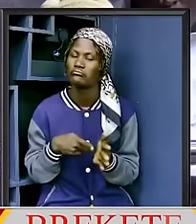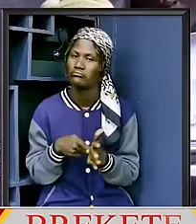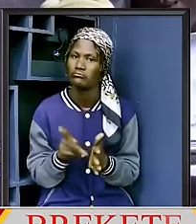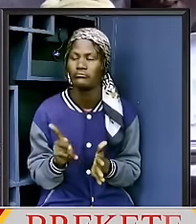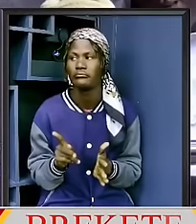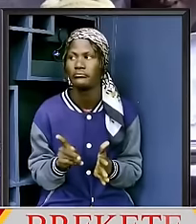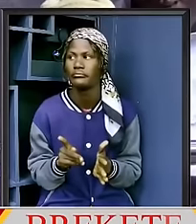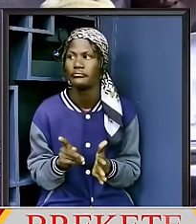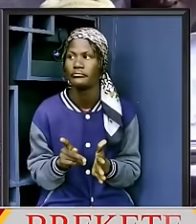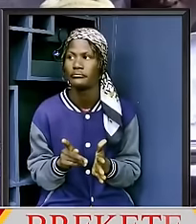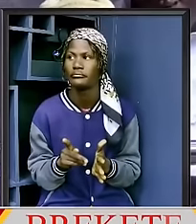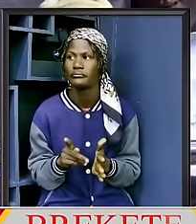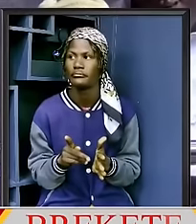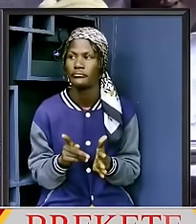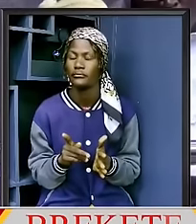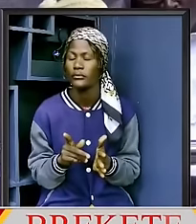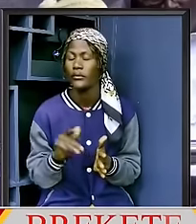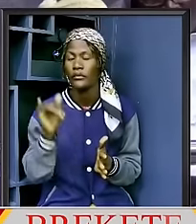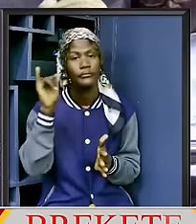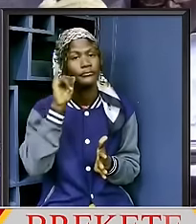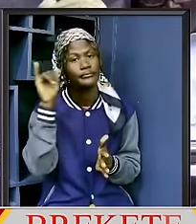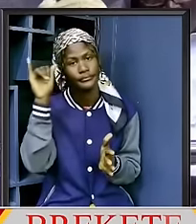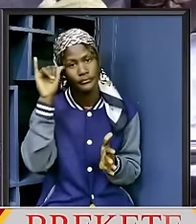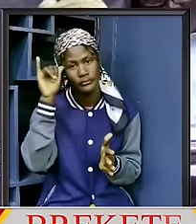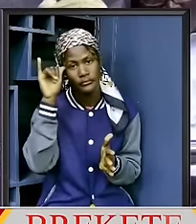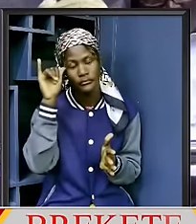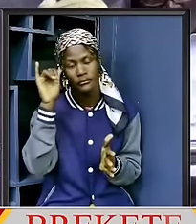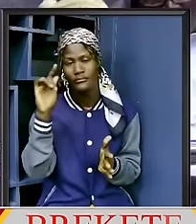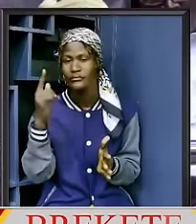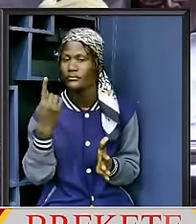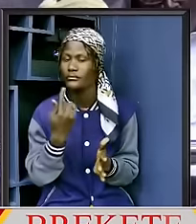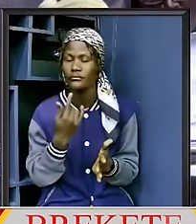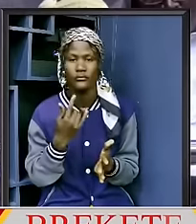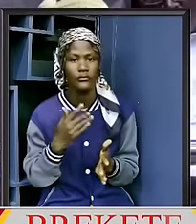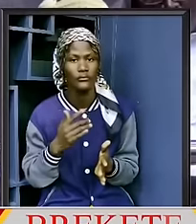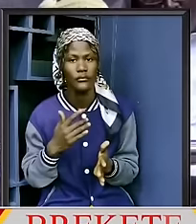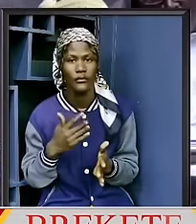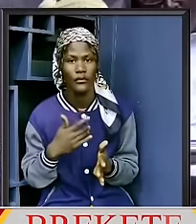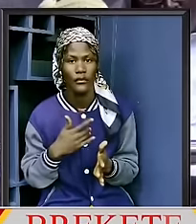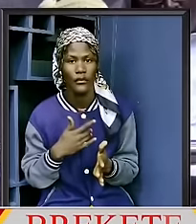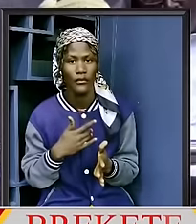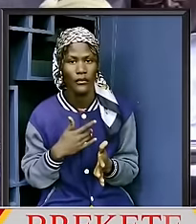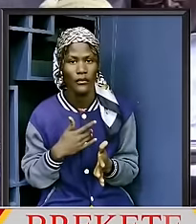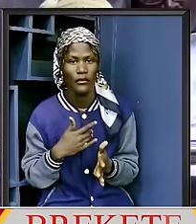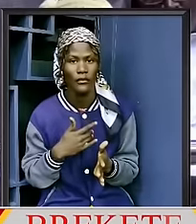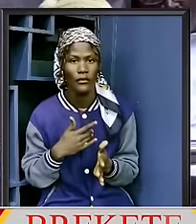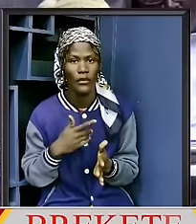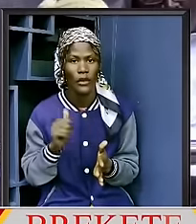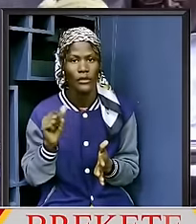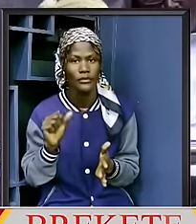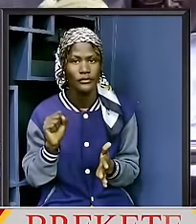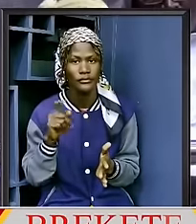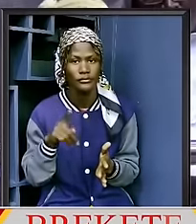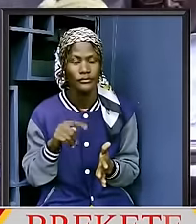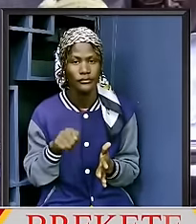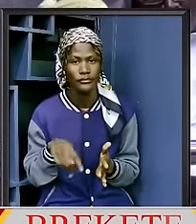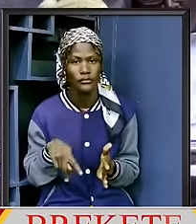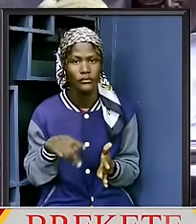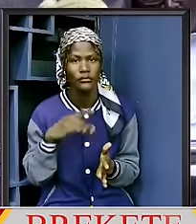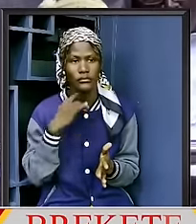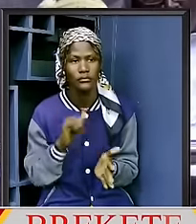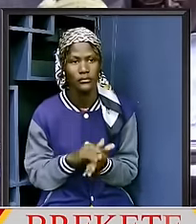it. So yesterday, since then, the ASP said I should go. Let them do,